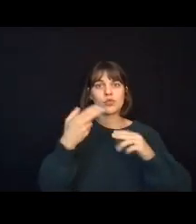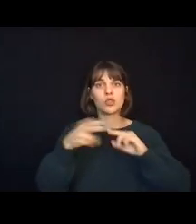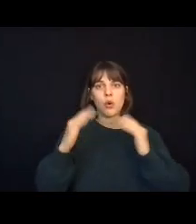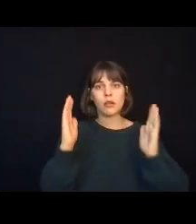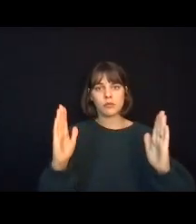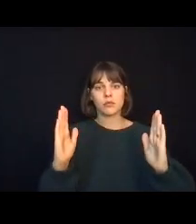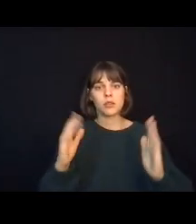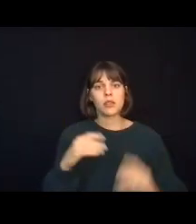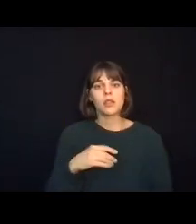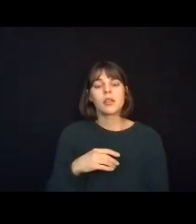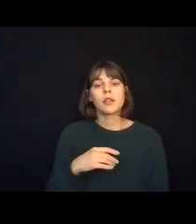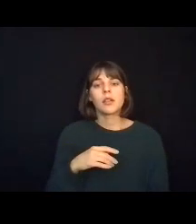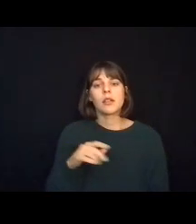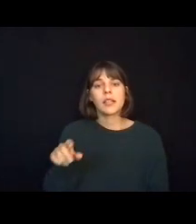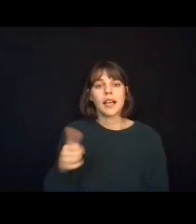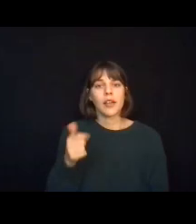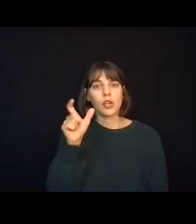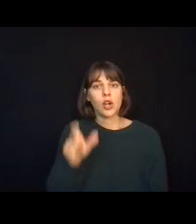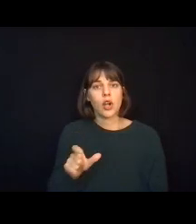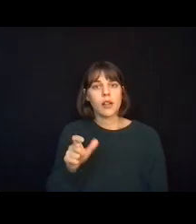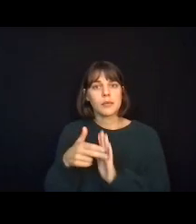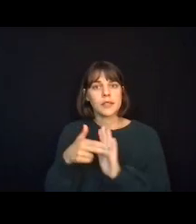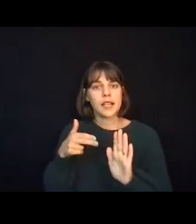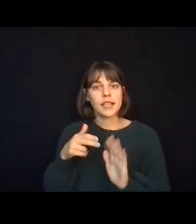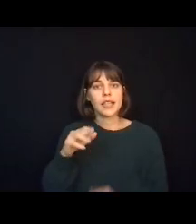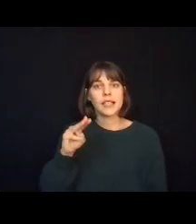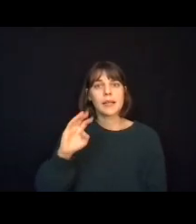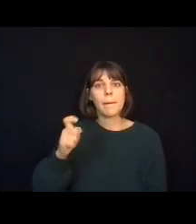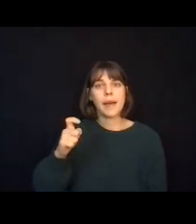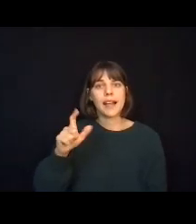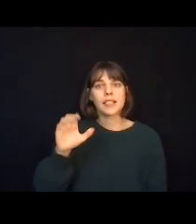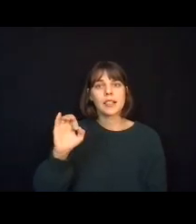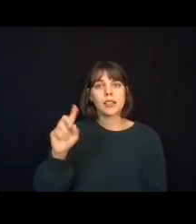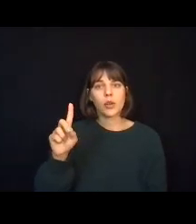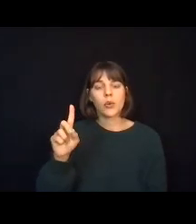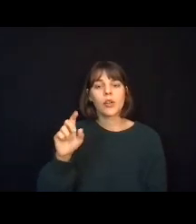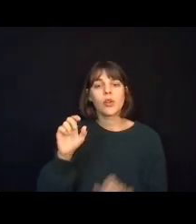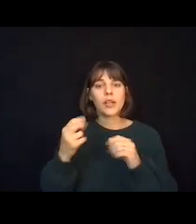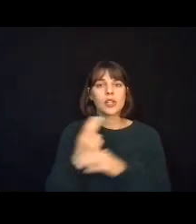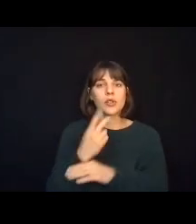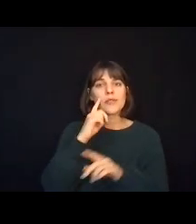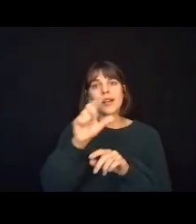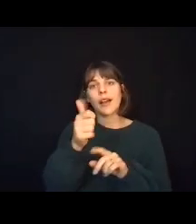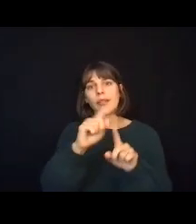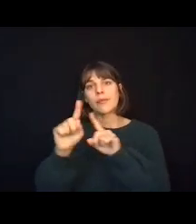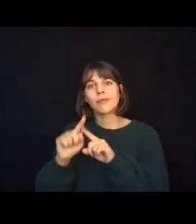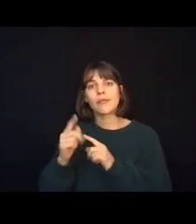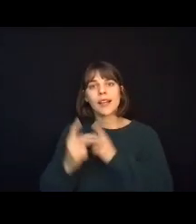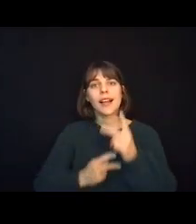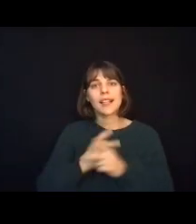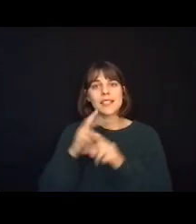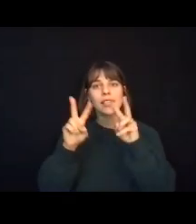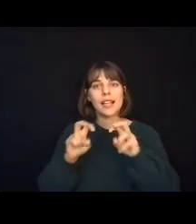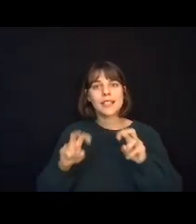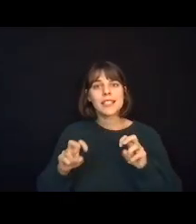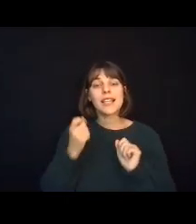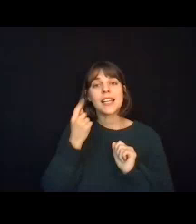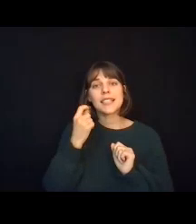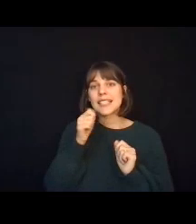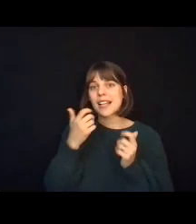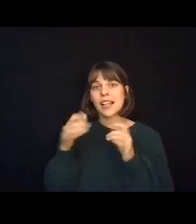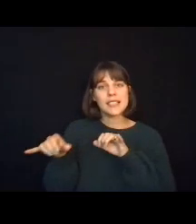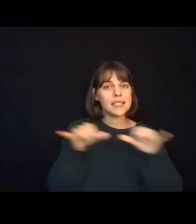other item or column that's highlighted here is max load. So we can do that, use that for other types of analyses. And that's not always going to be